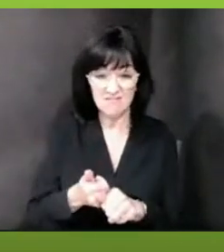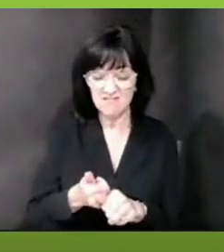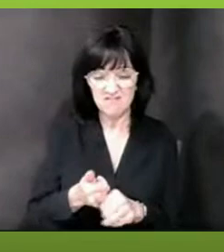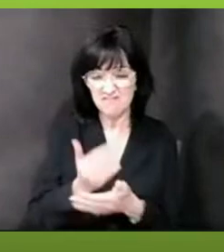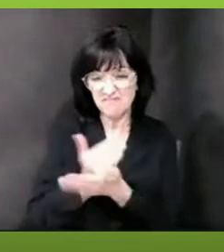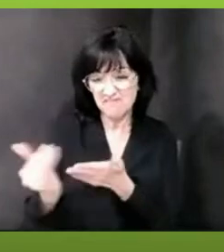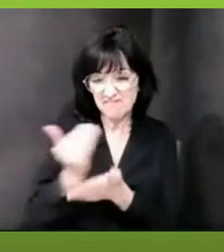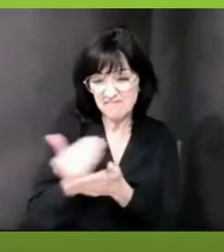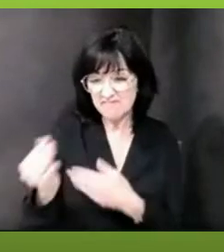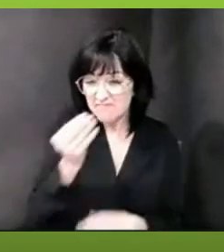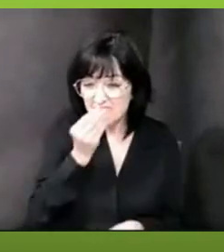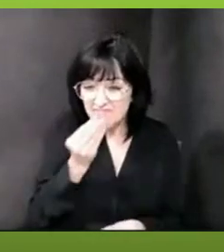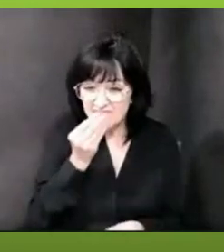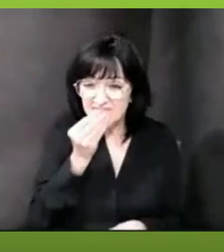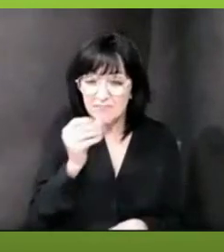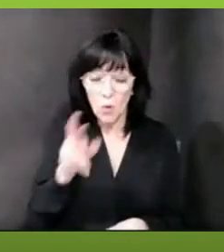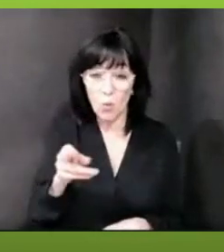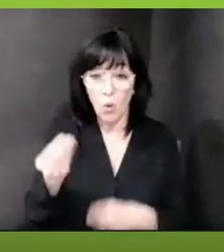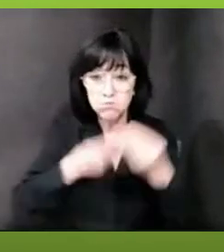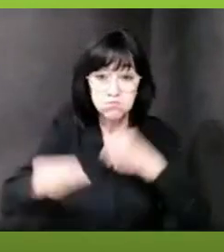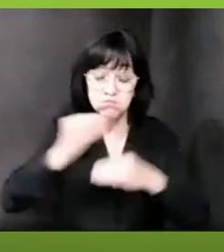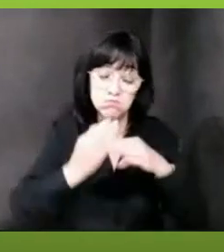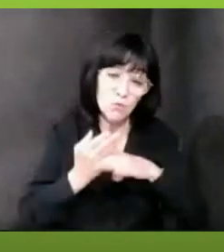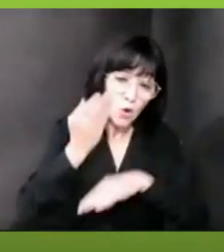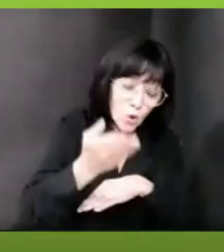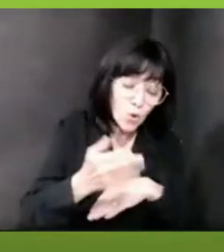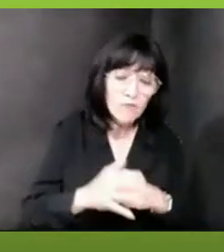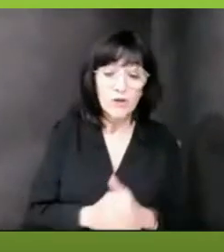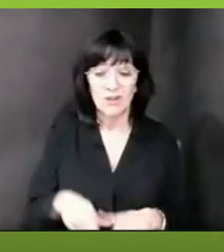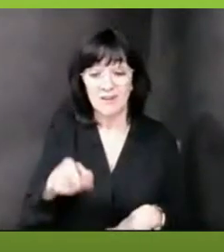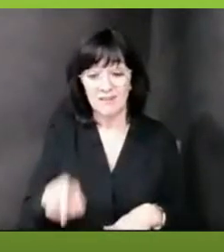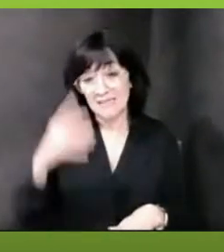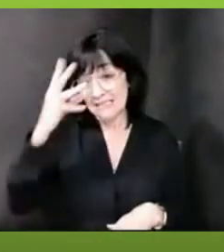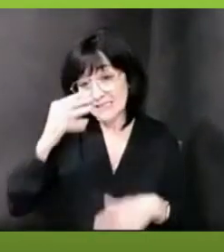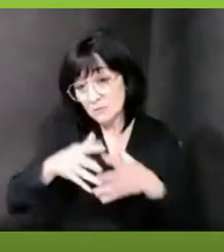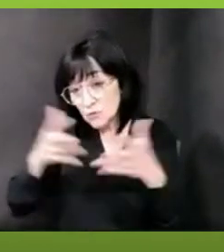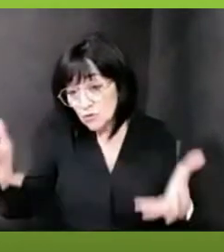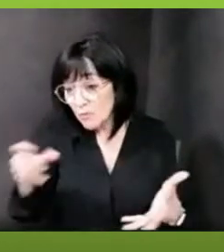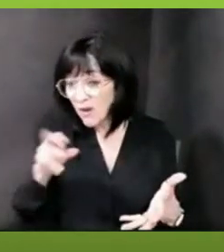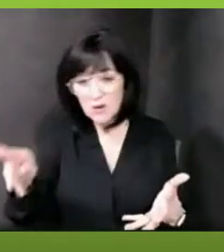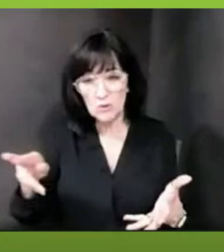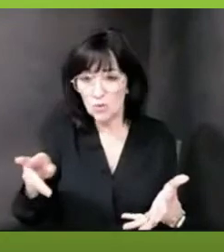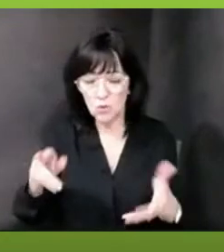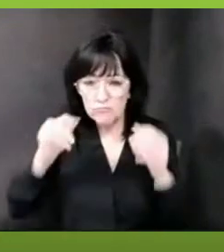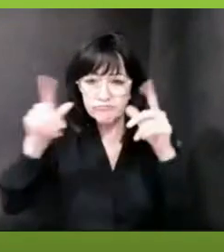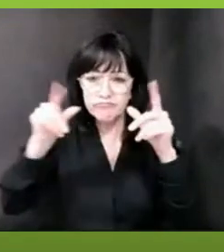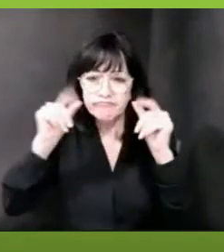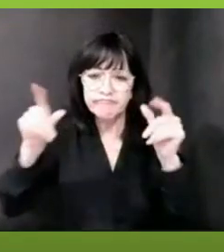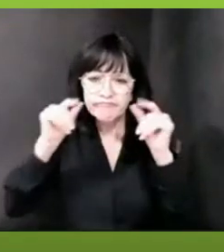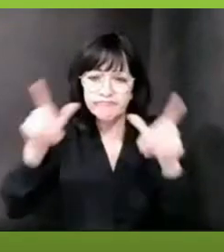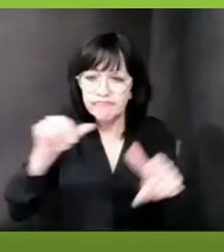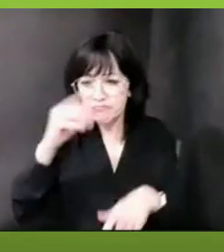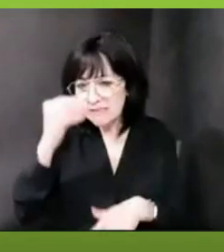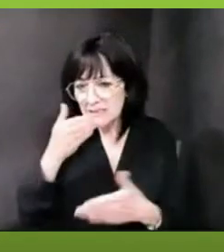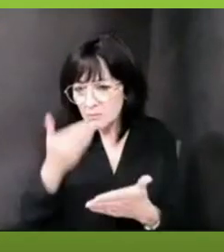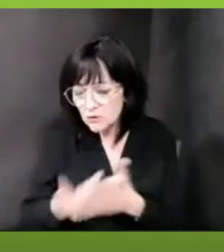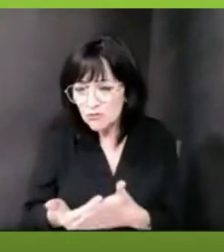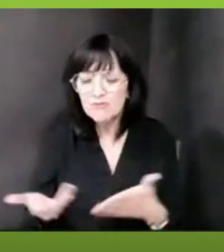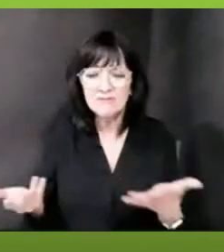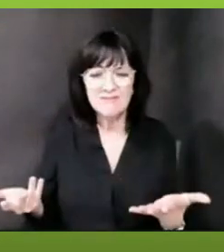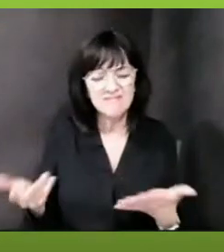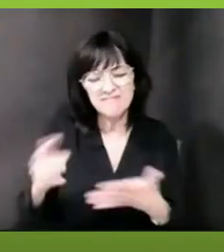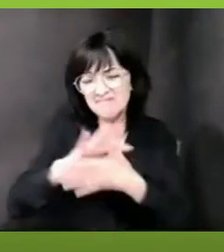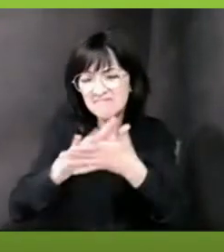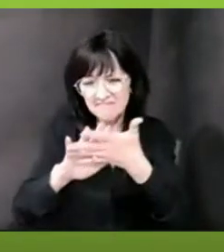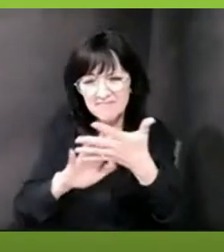fun things. Those are all signs that maybe this child could use a little extra help. And then really